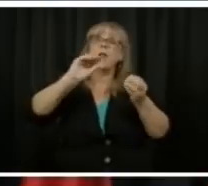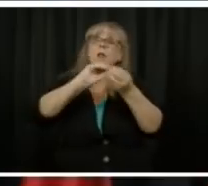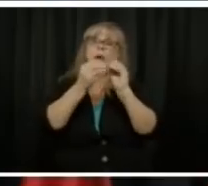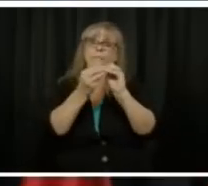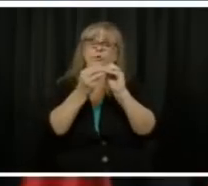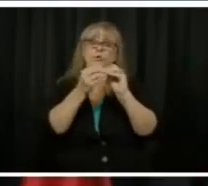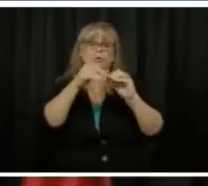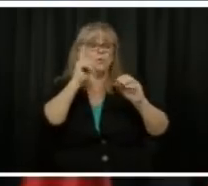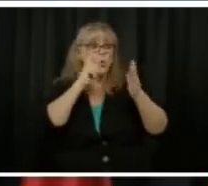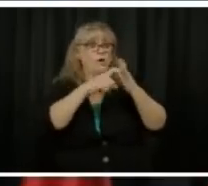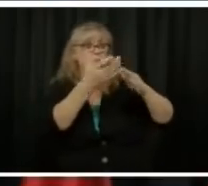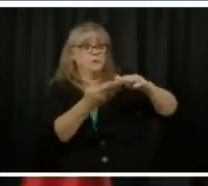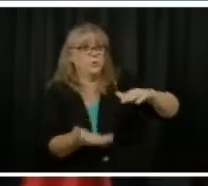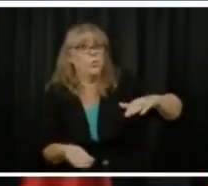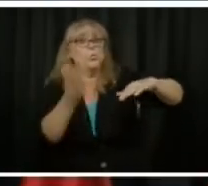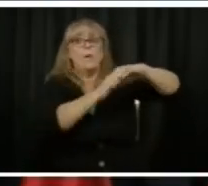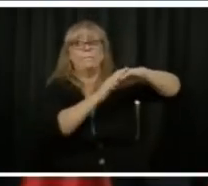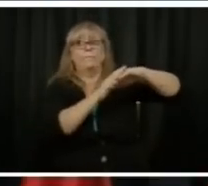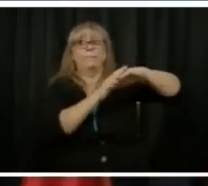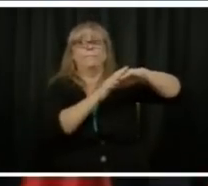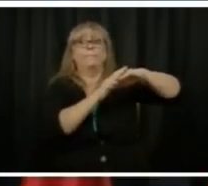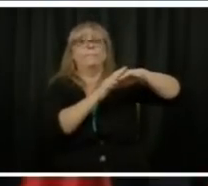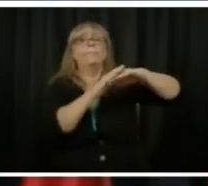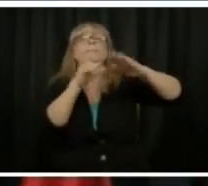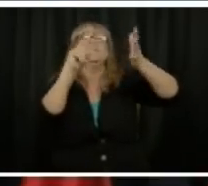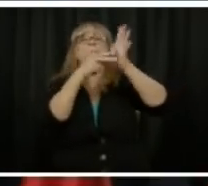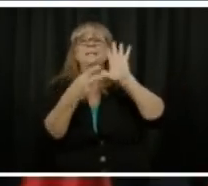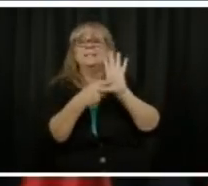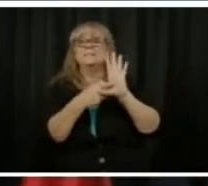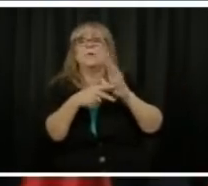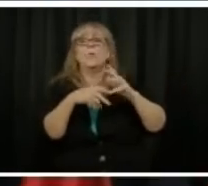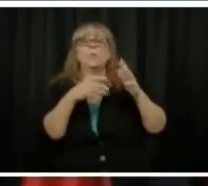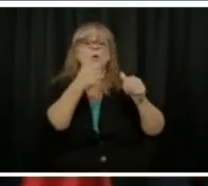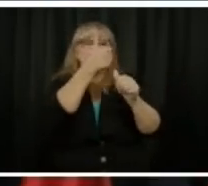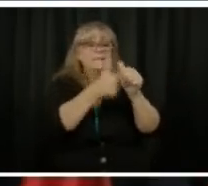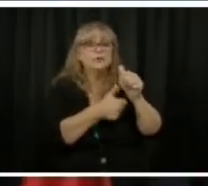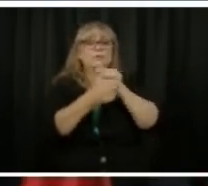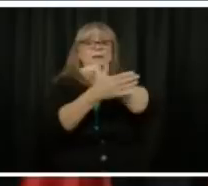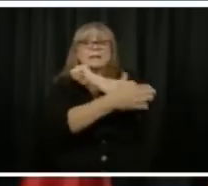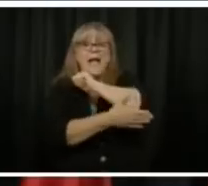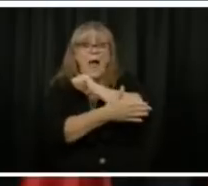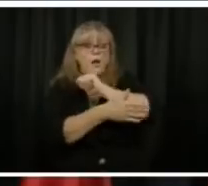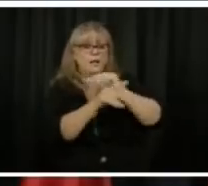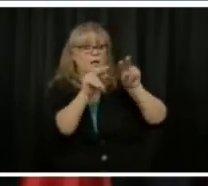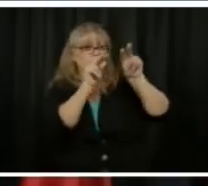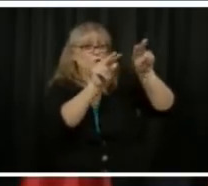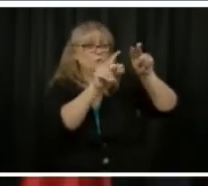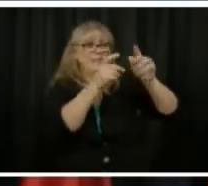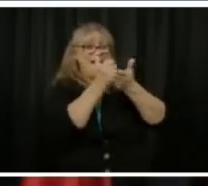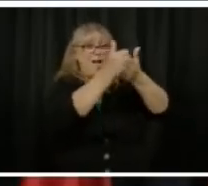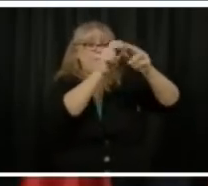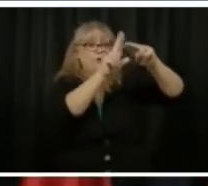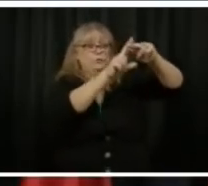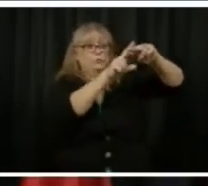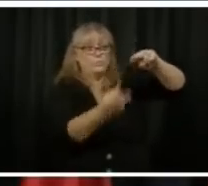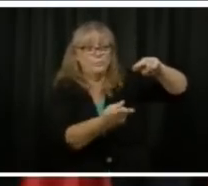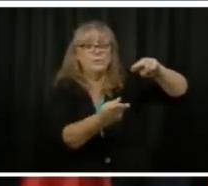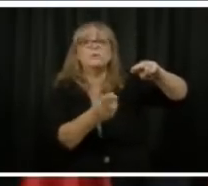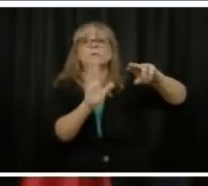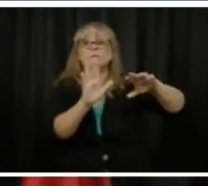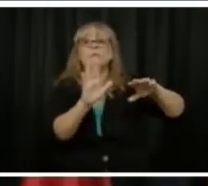variance. If they are not able to reverse the trend, the variance will be revoked and the county will follow the